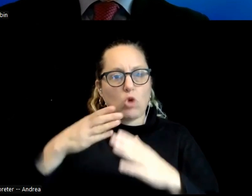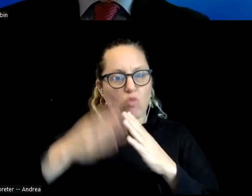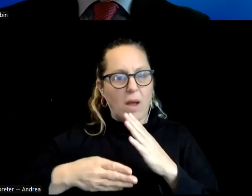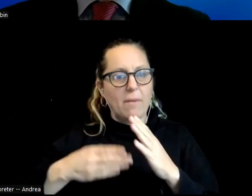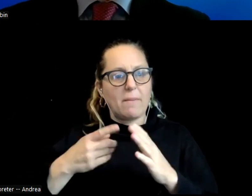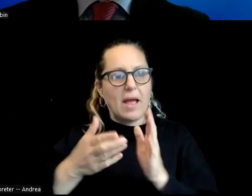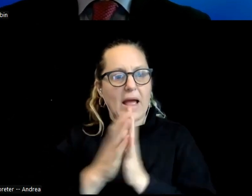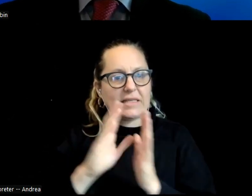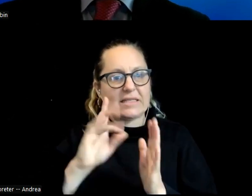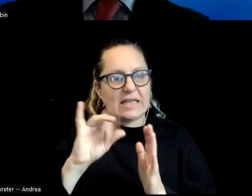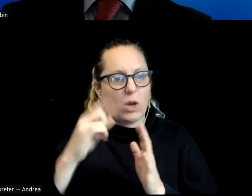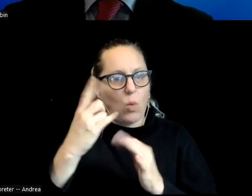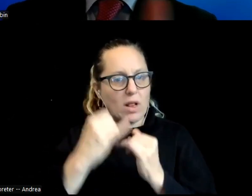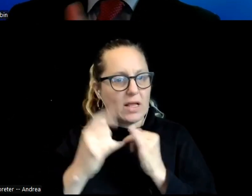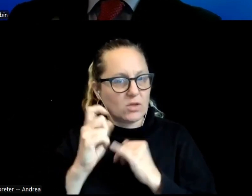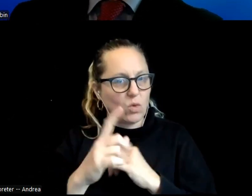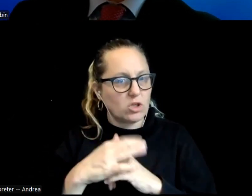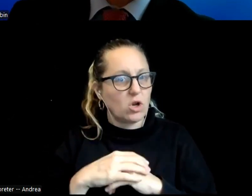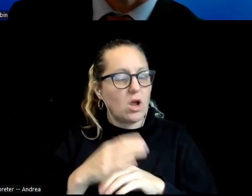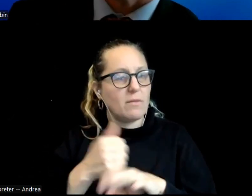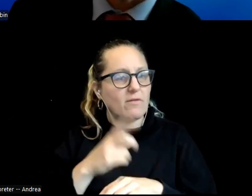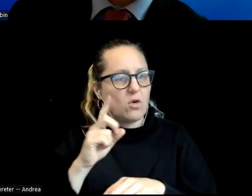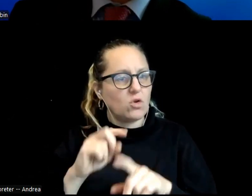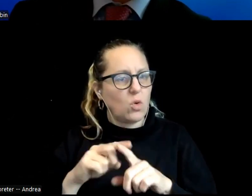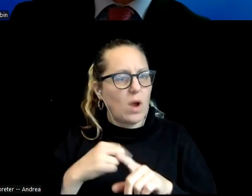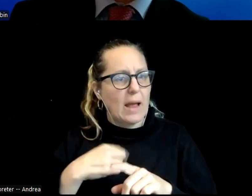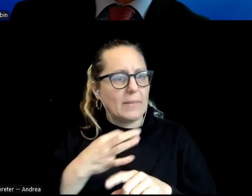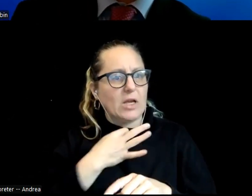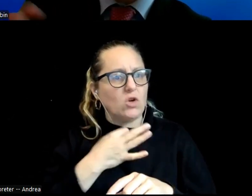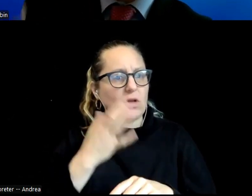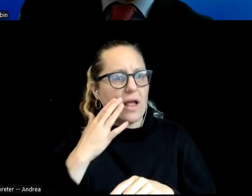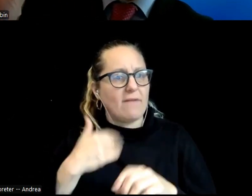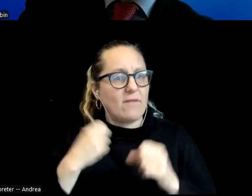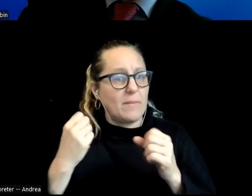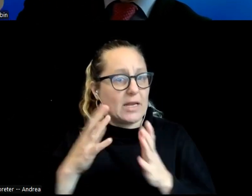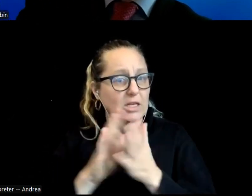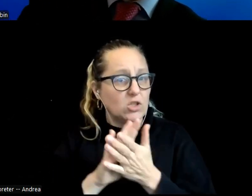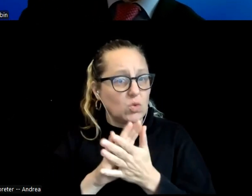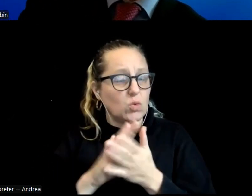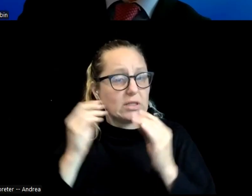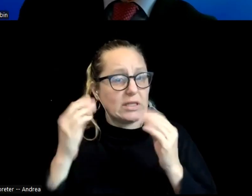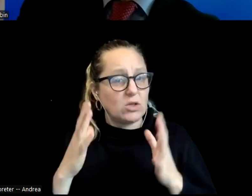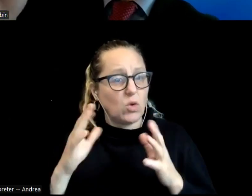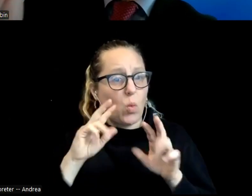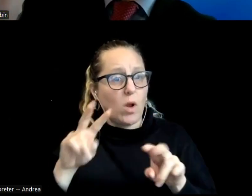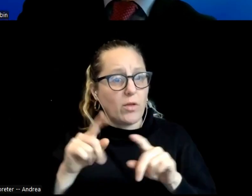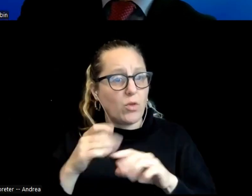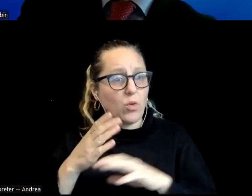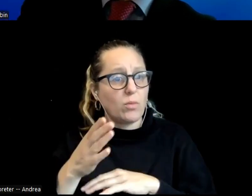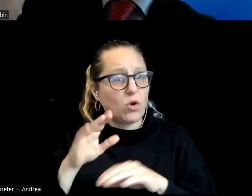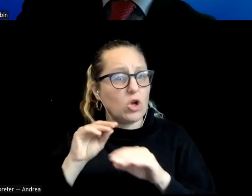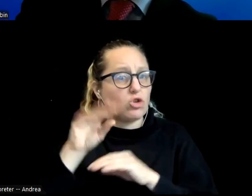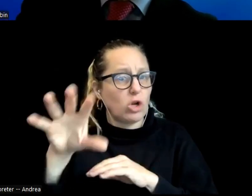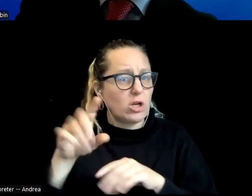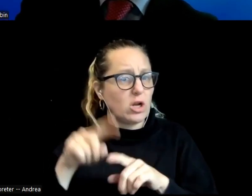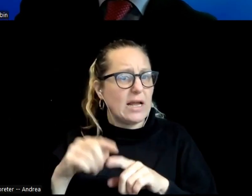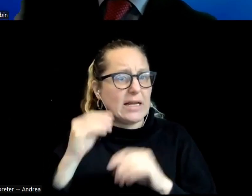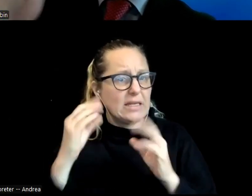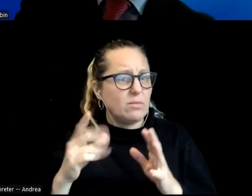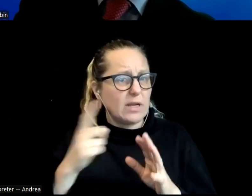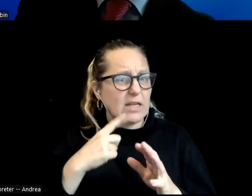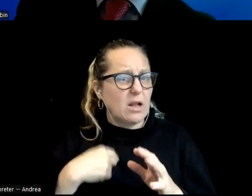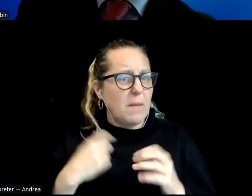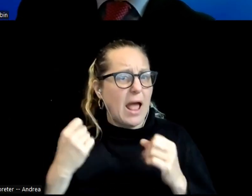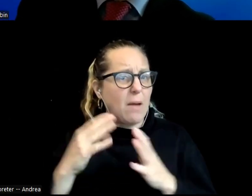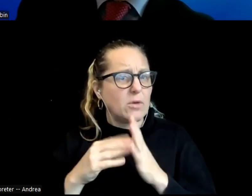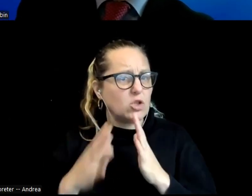Cindy a final question. Before I do, I'm just curious because we have a lot of school, like teachers watching through the projector. Teachers, can you tell me just how many